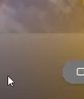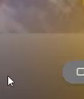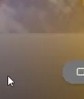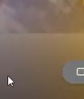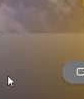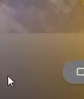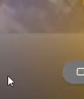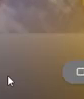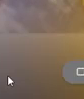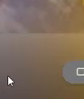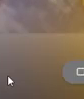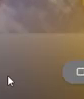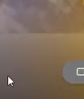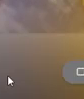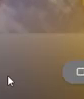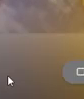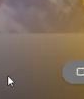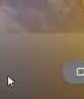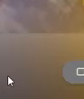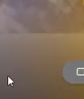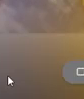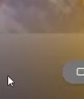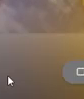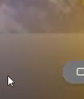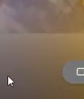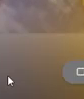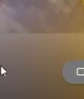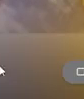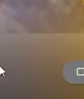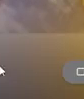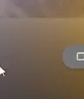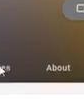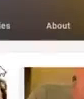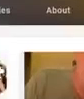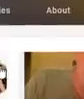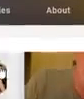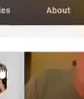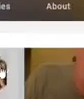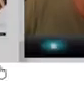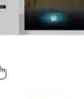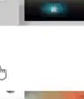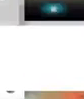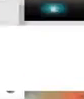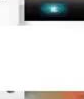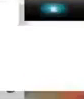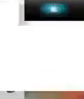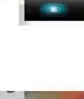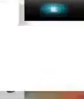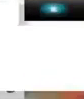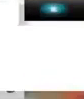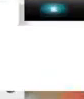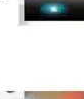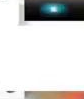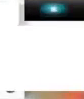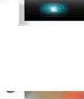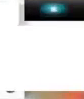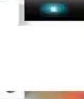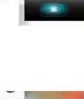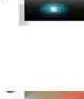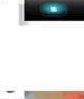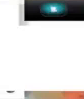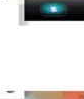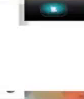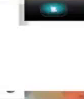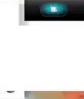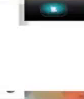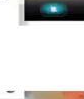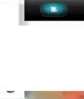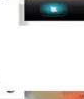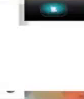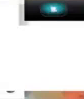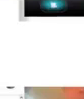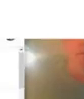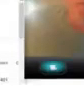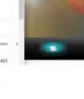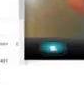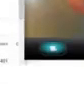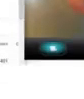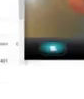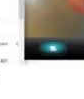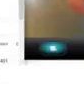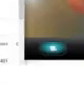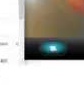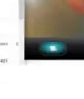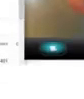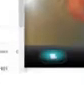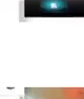I have a brand new tube channel as well. Not doing as well. I think I have 1 subscriber.